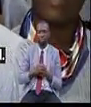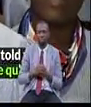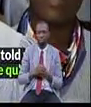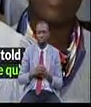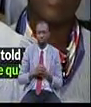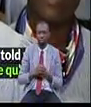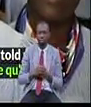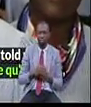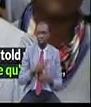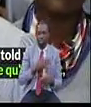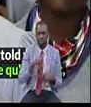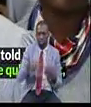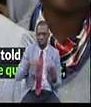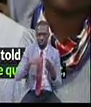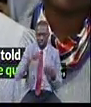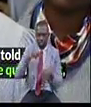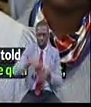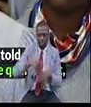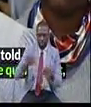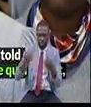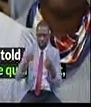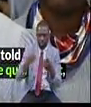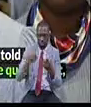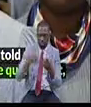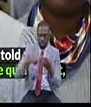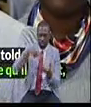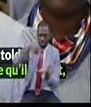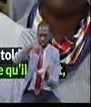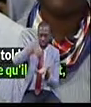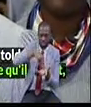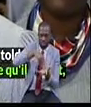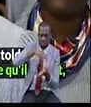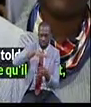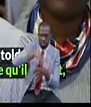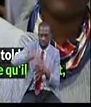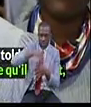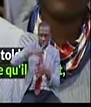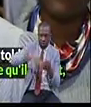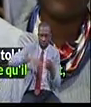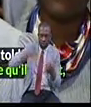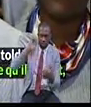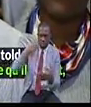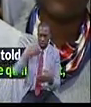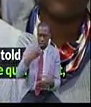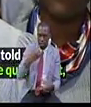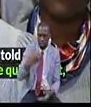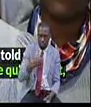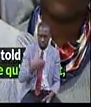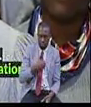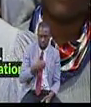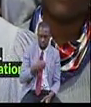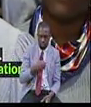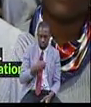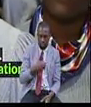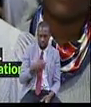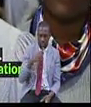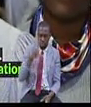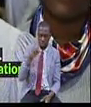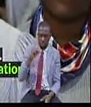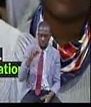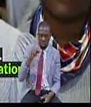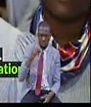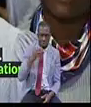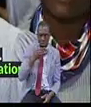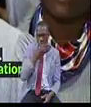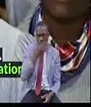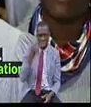around. When the time comes to stand for what He taught me, no